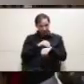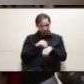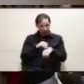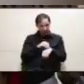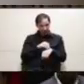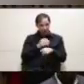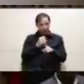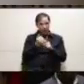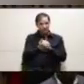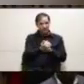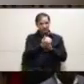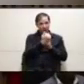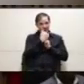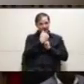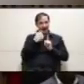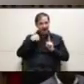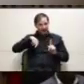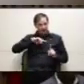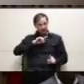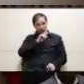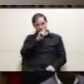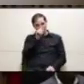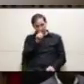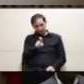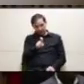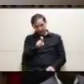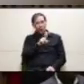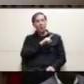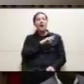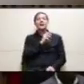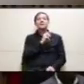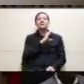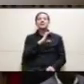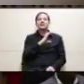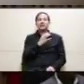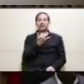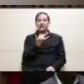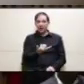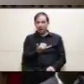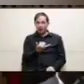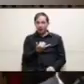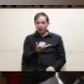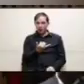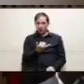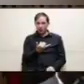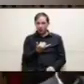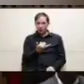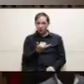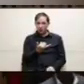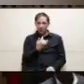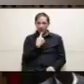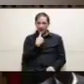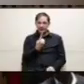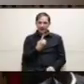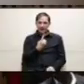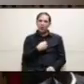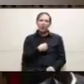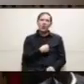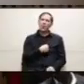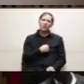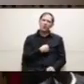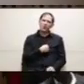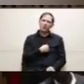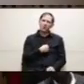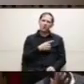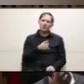us to ask the question, why did the MEC say so? We're now going to answer that question, because you can't argue going forward when you have not explained